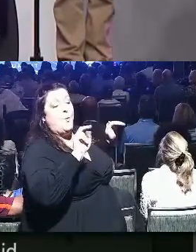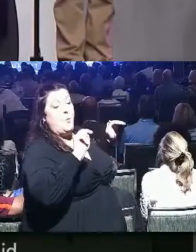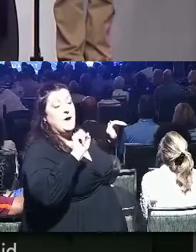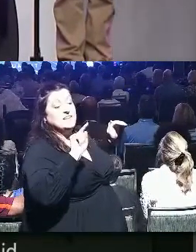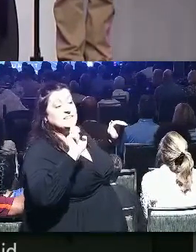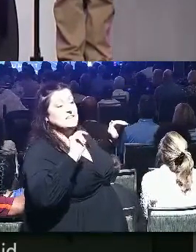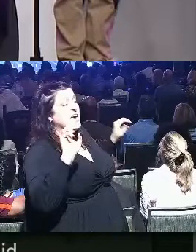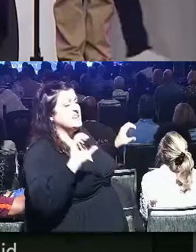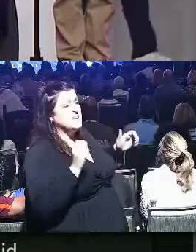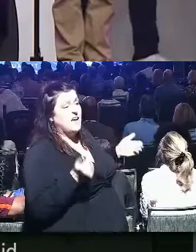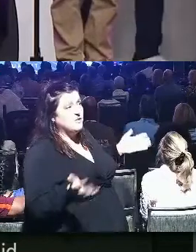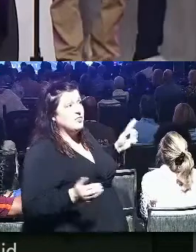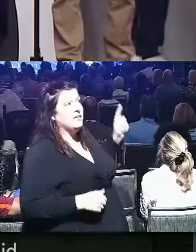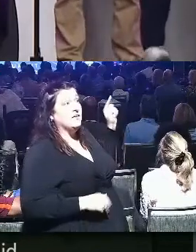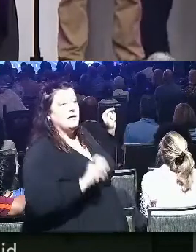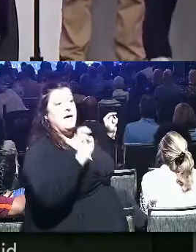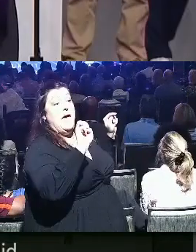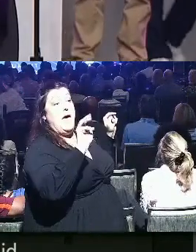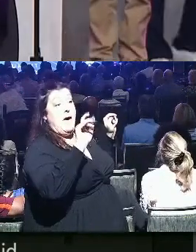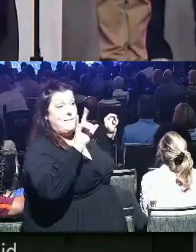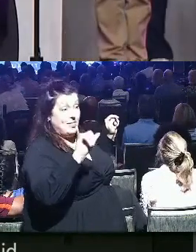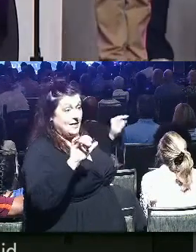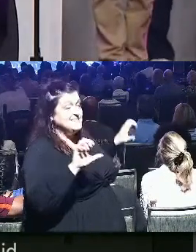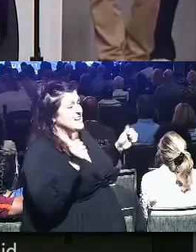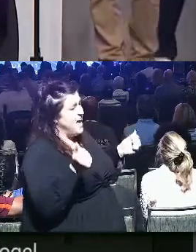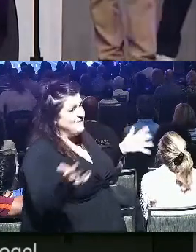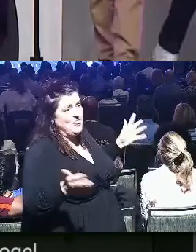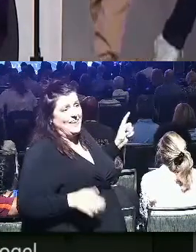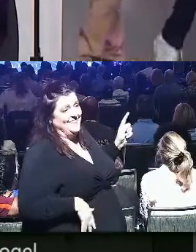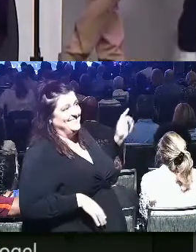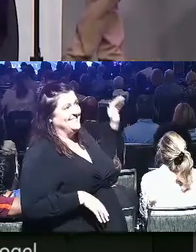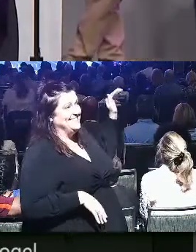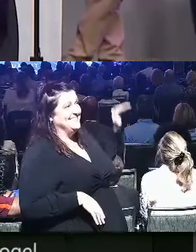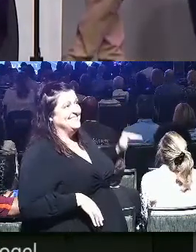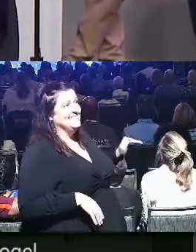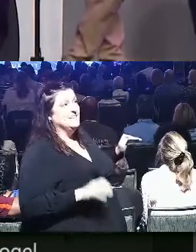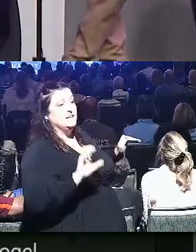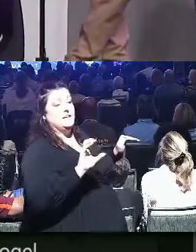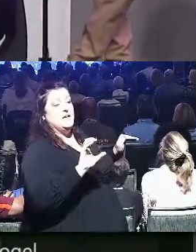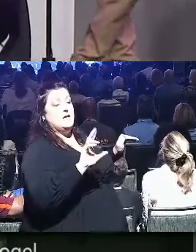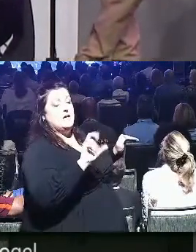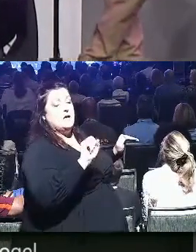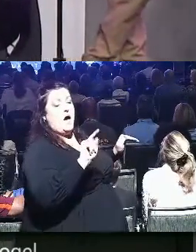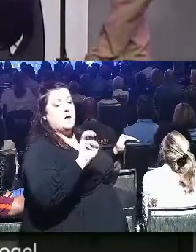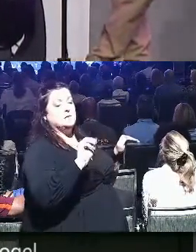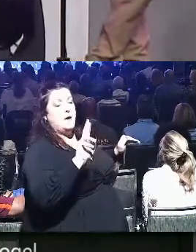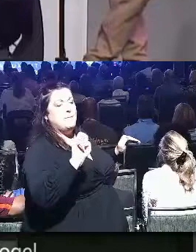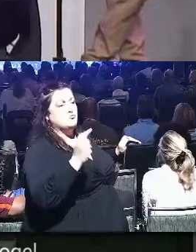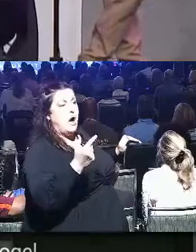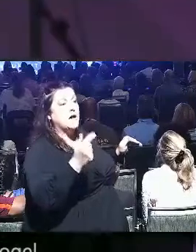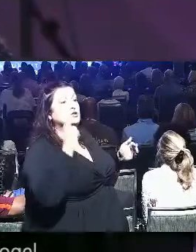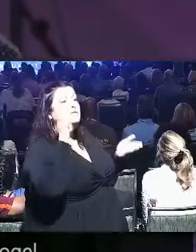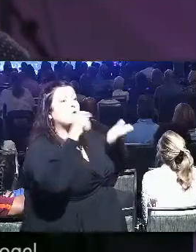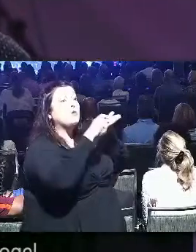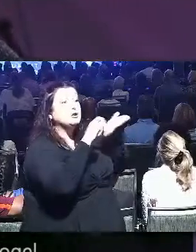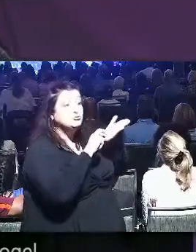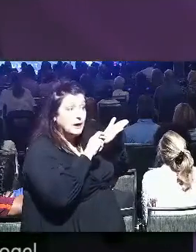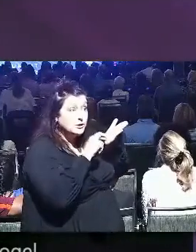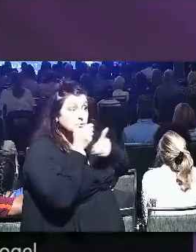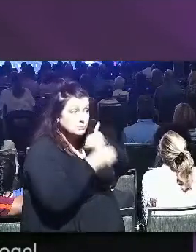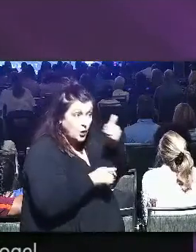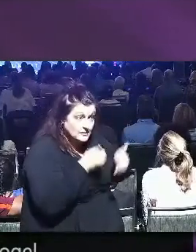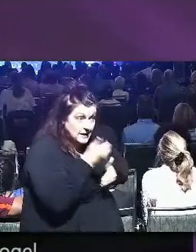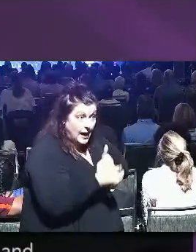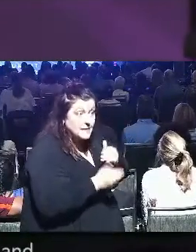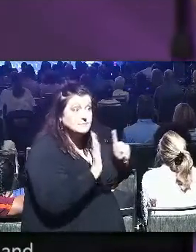that Emily Vogel did everything. I want to thank Custom Reg for the registration and all that they